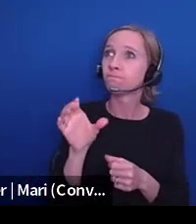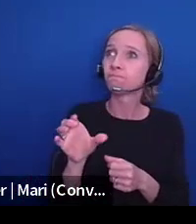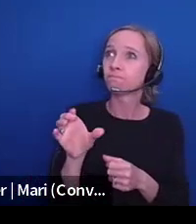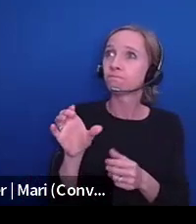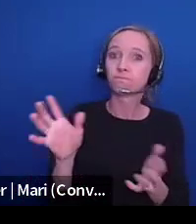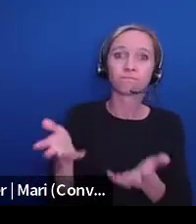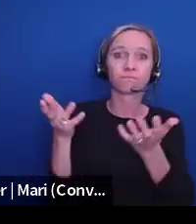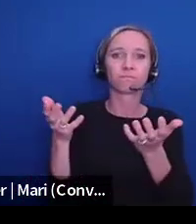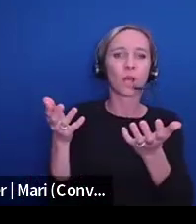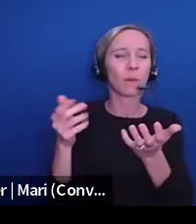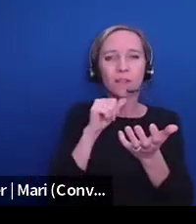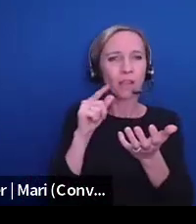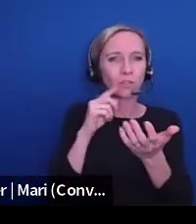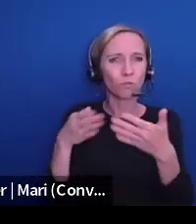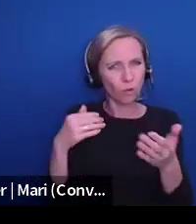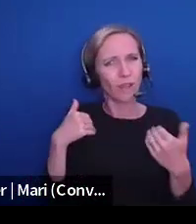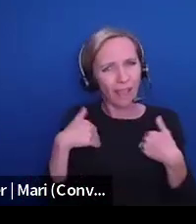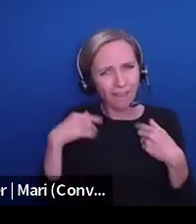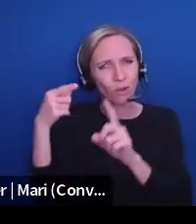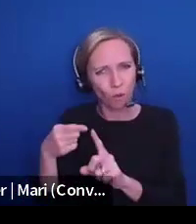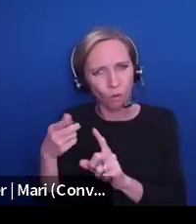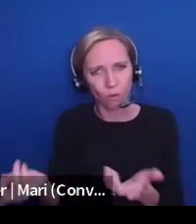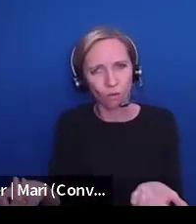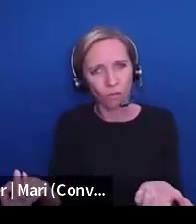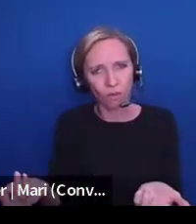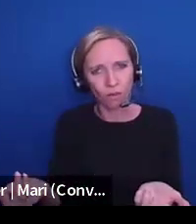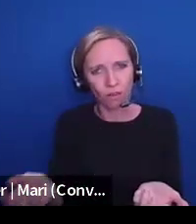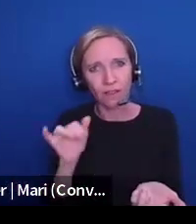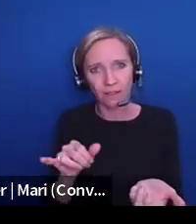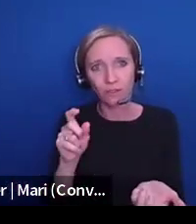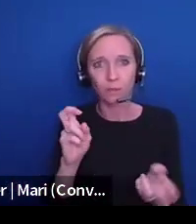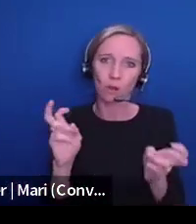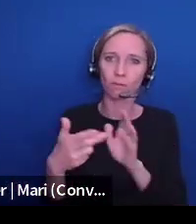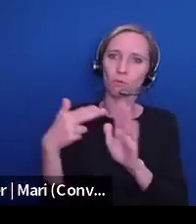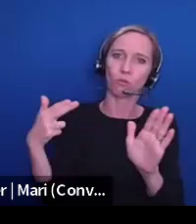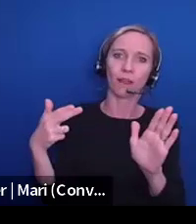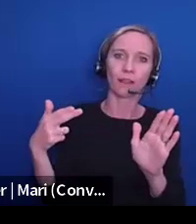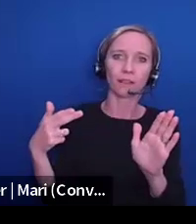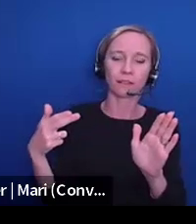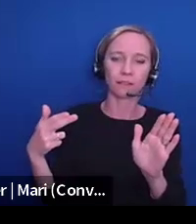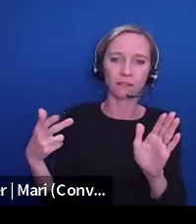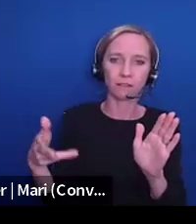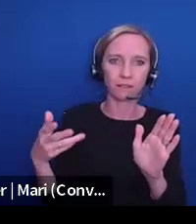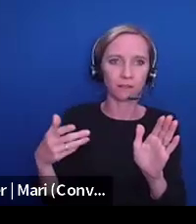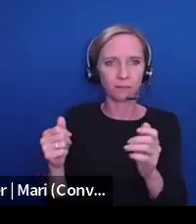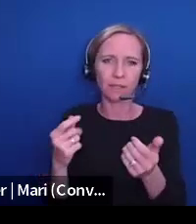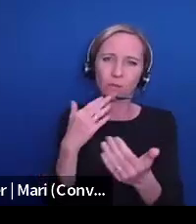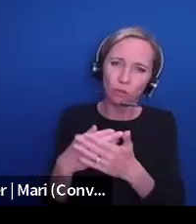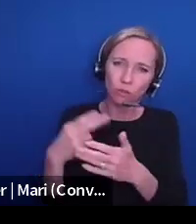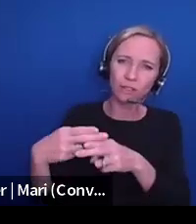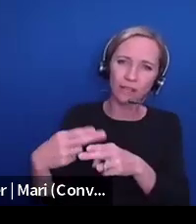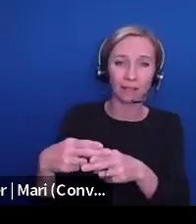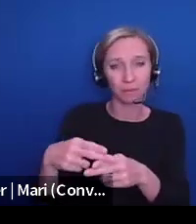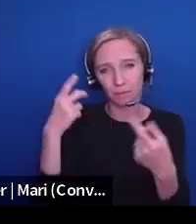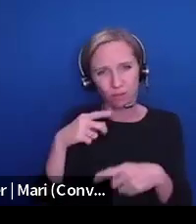and not too broad. I think because we have a goal, and that should be our brand, with a good name.